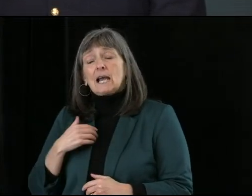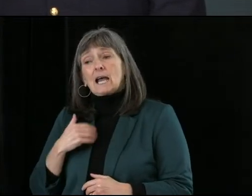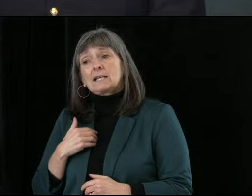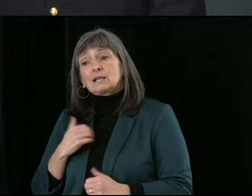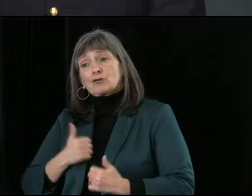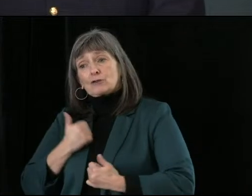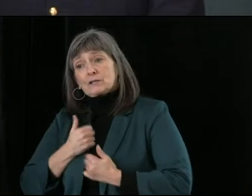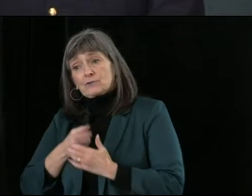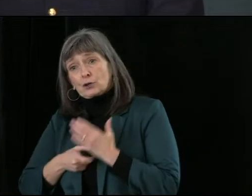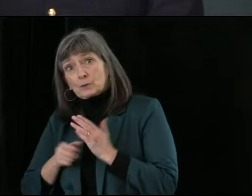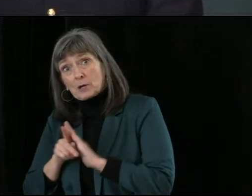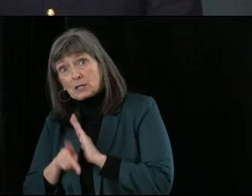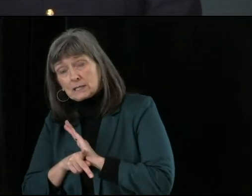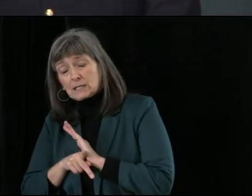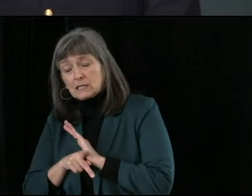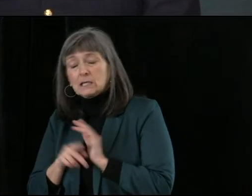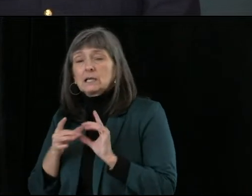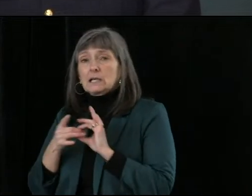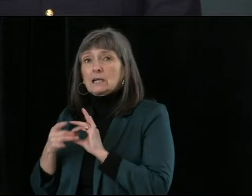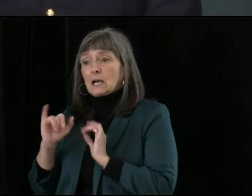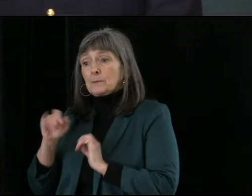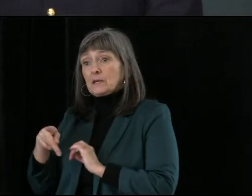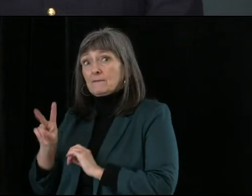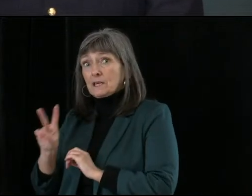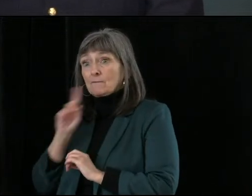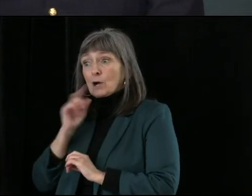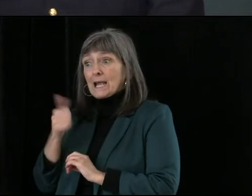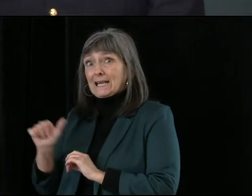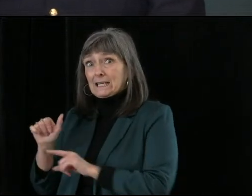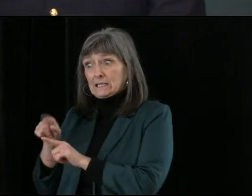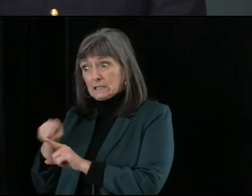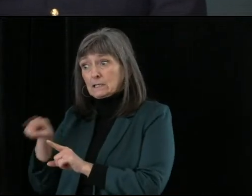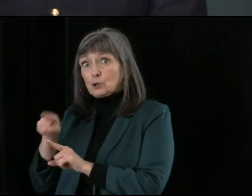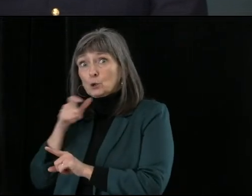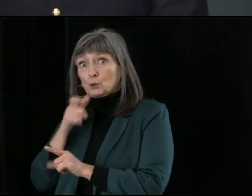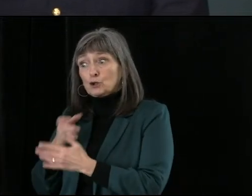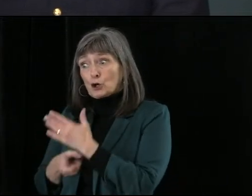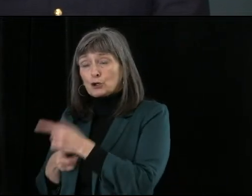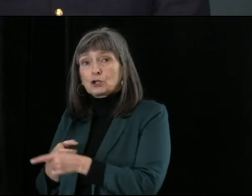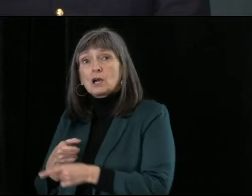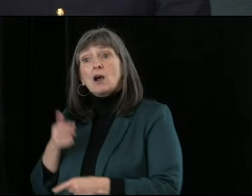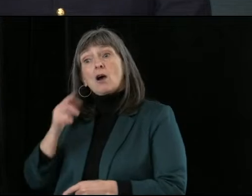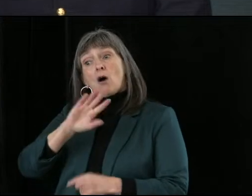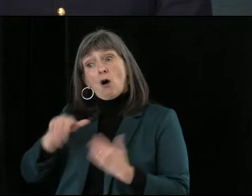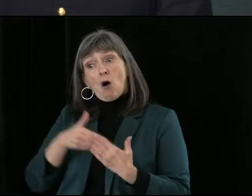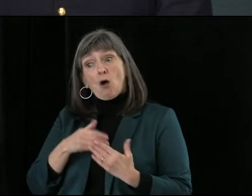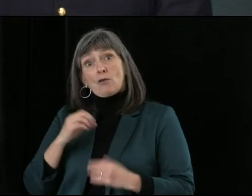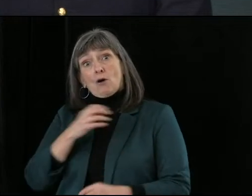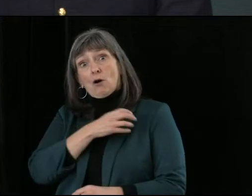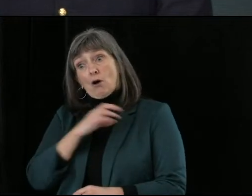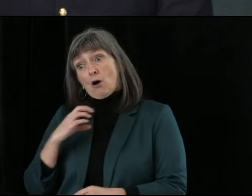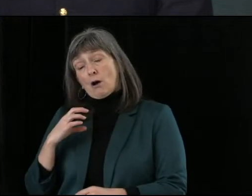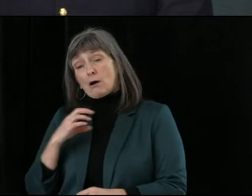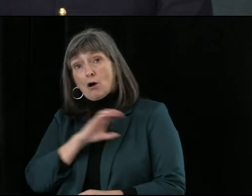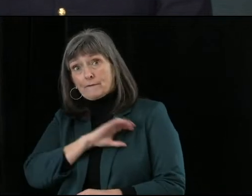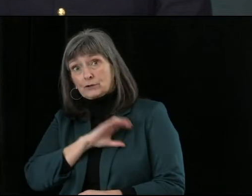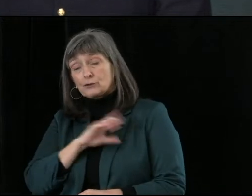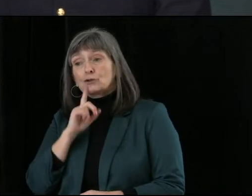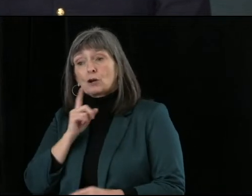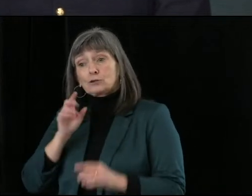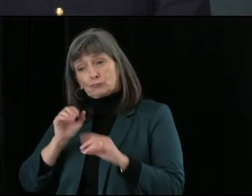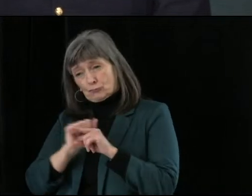policy as it relates to intimate partner violence offenders. All of our frontline officers are trained to investigate